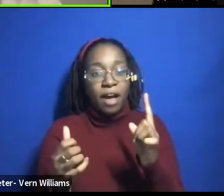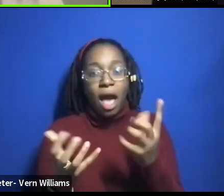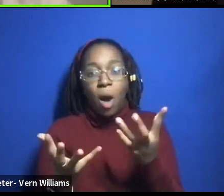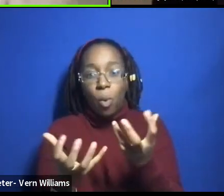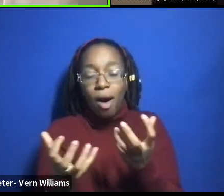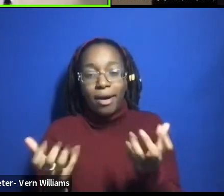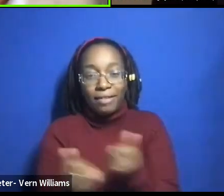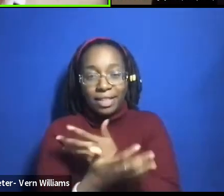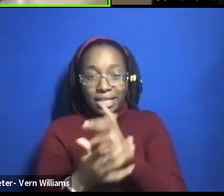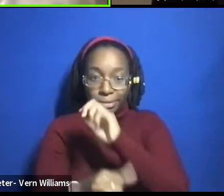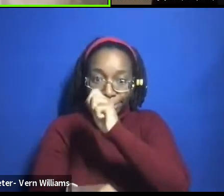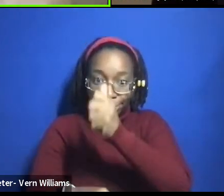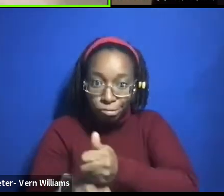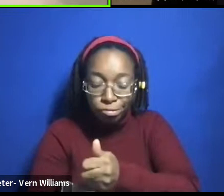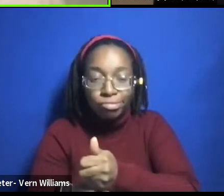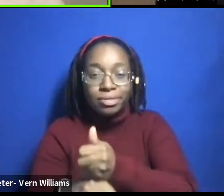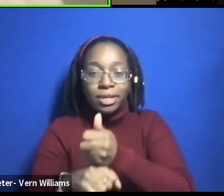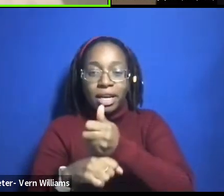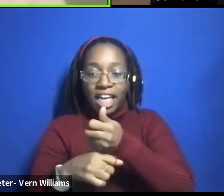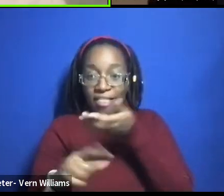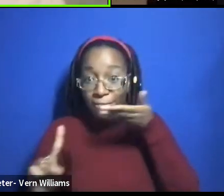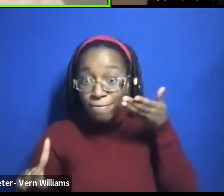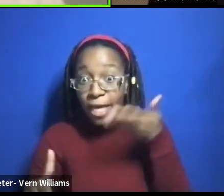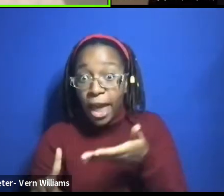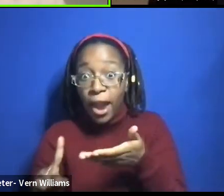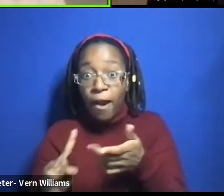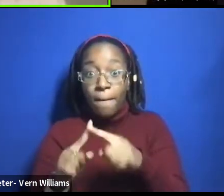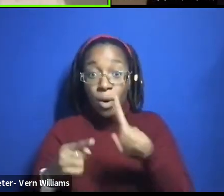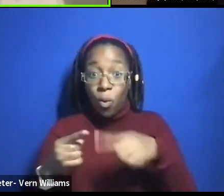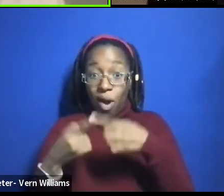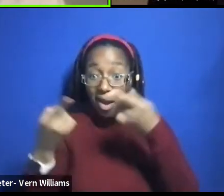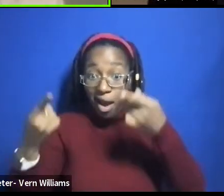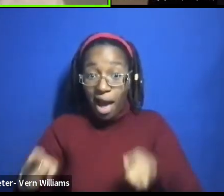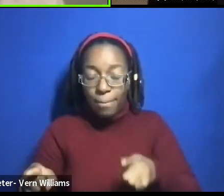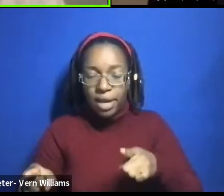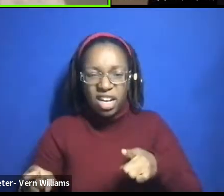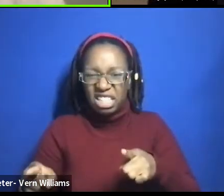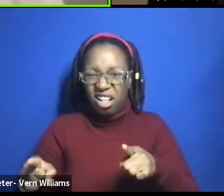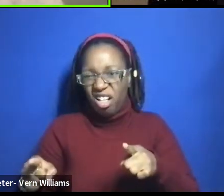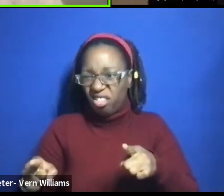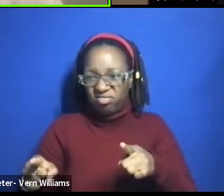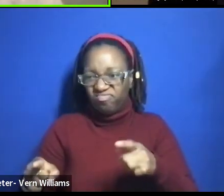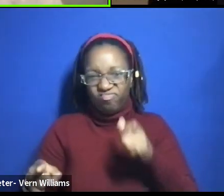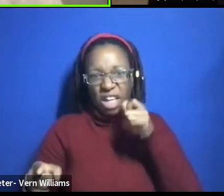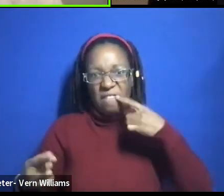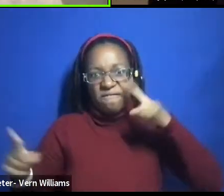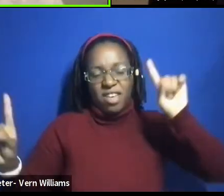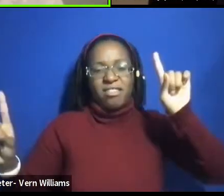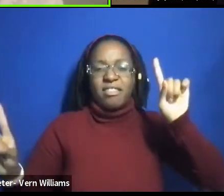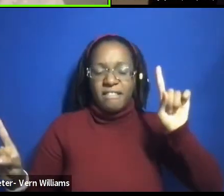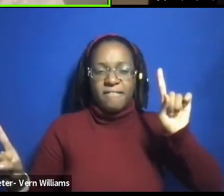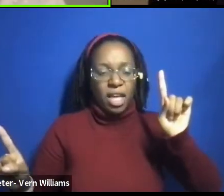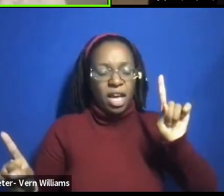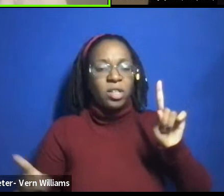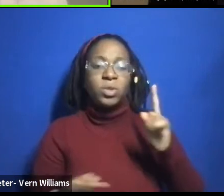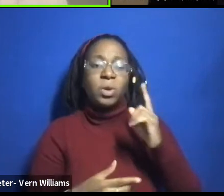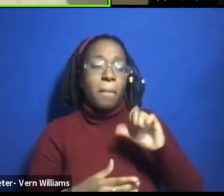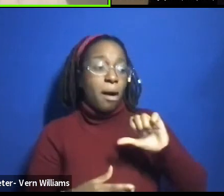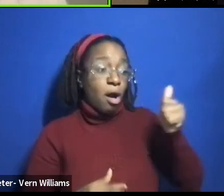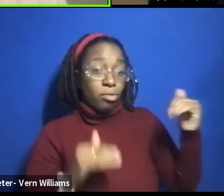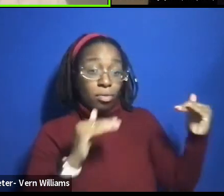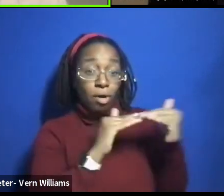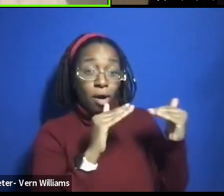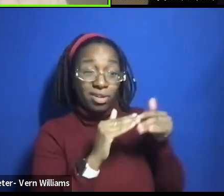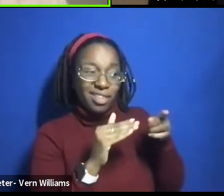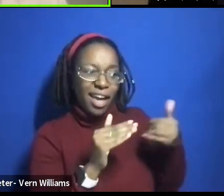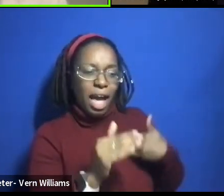very effective. And I what I started doing, it was like I valued my colleagues who had those abilities that I did not have. So